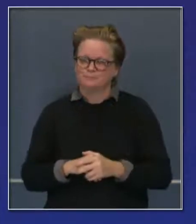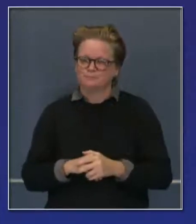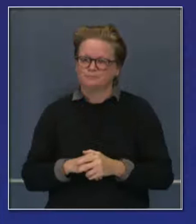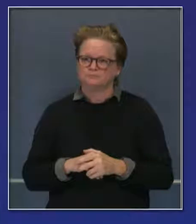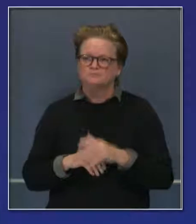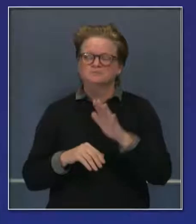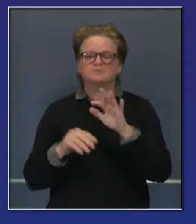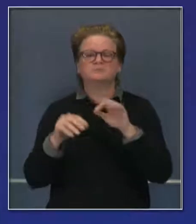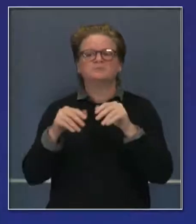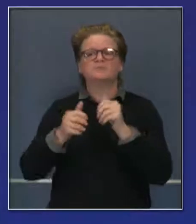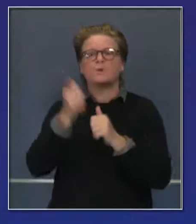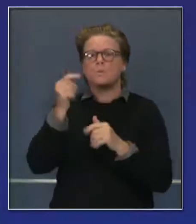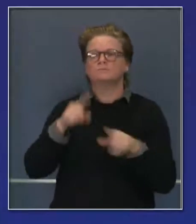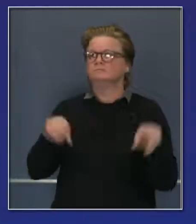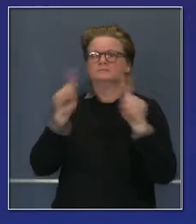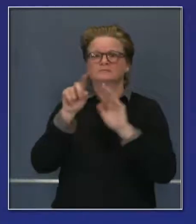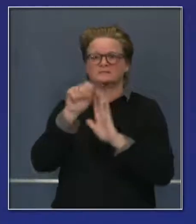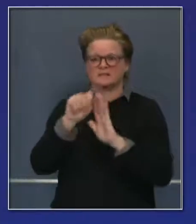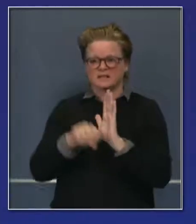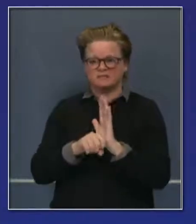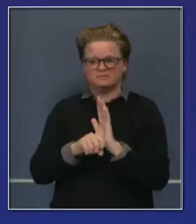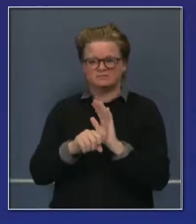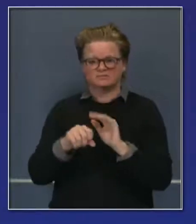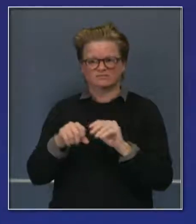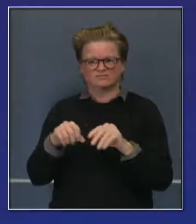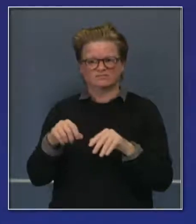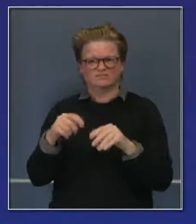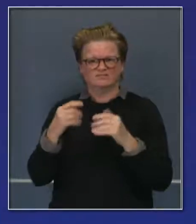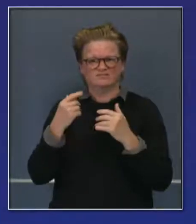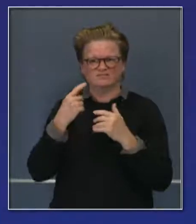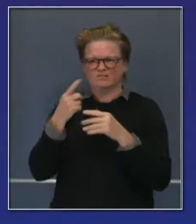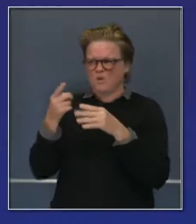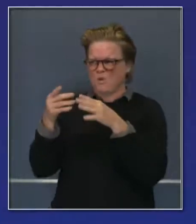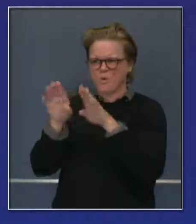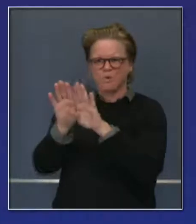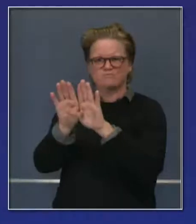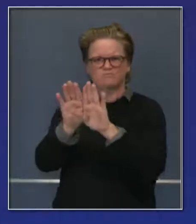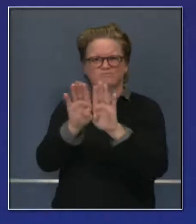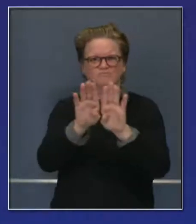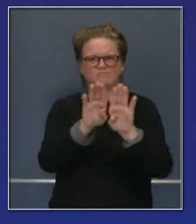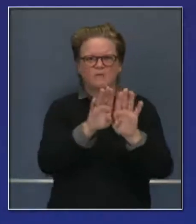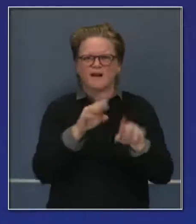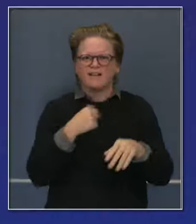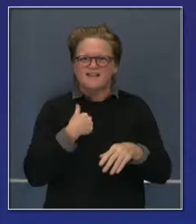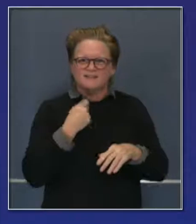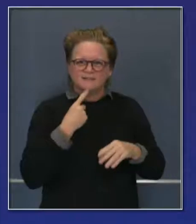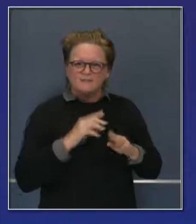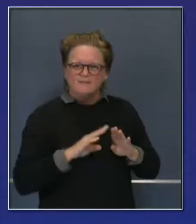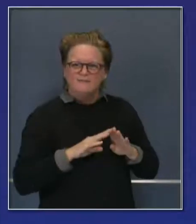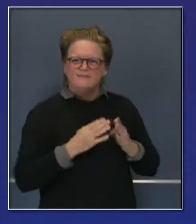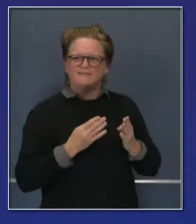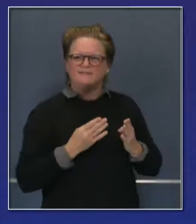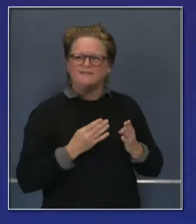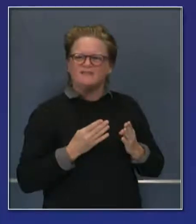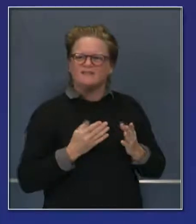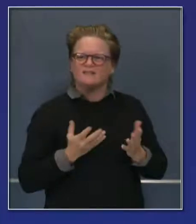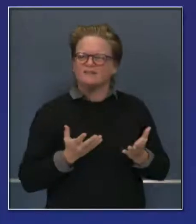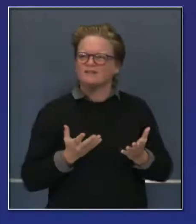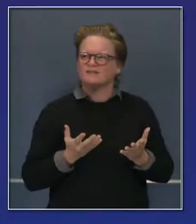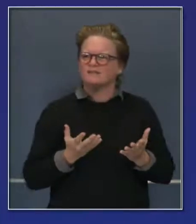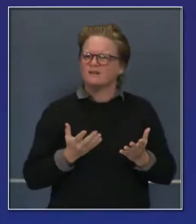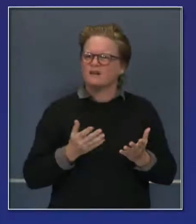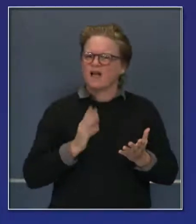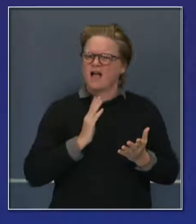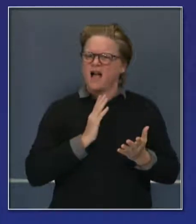enrollment period basically just weeks after they begin their enrollment period. This enrollment period ends on January